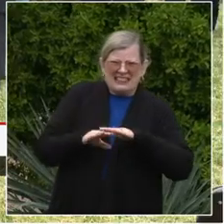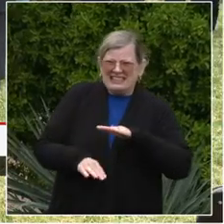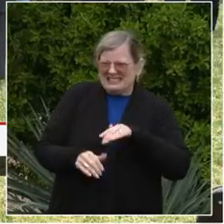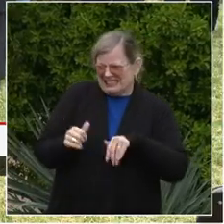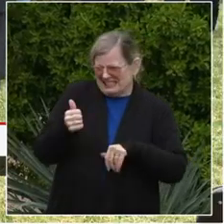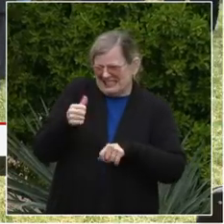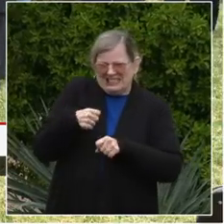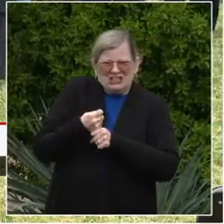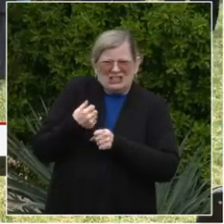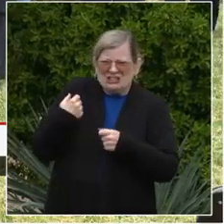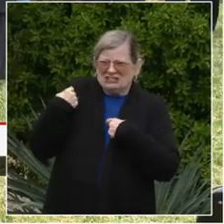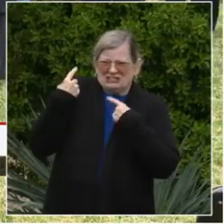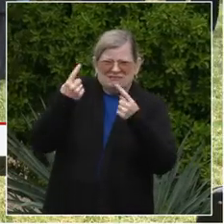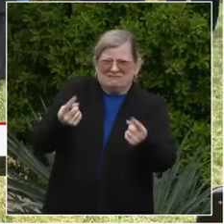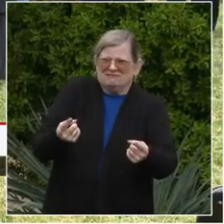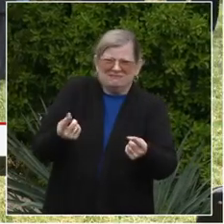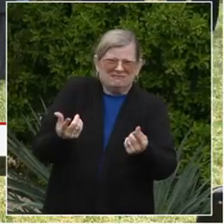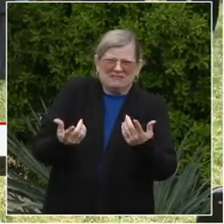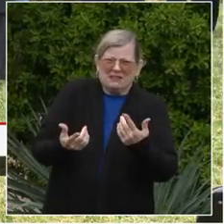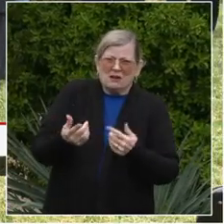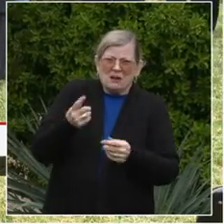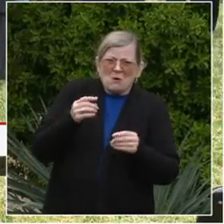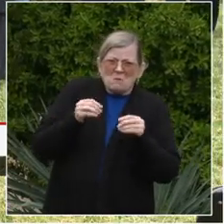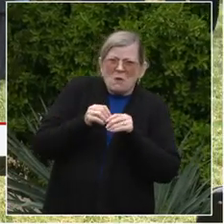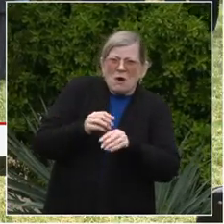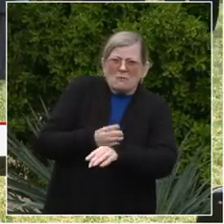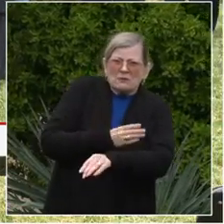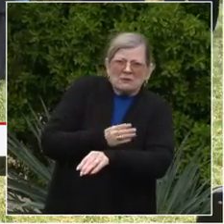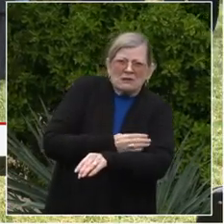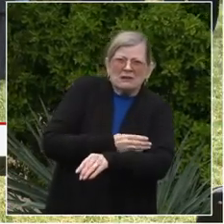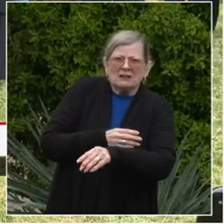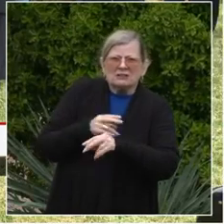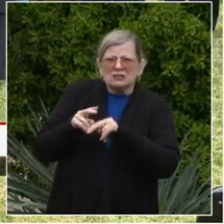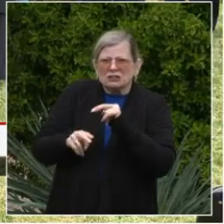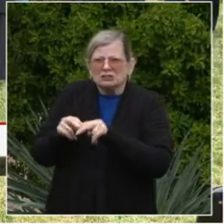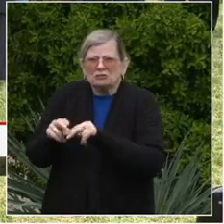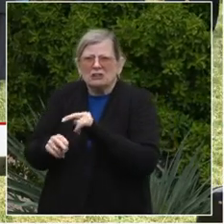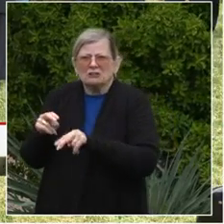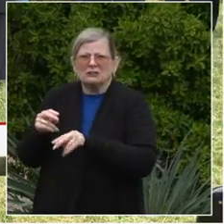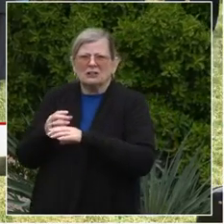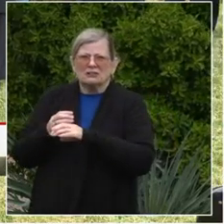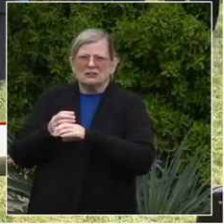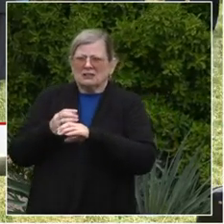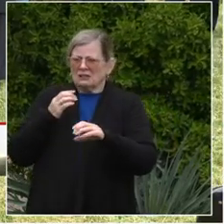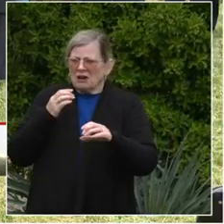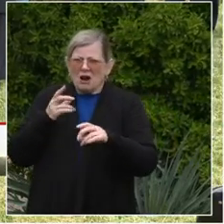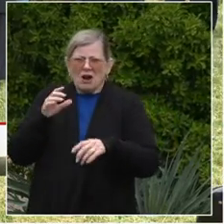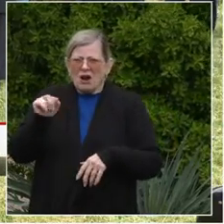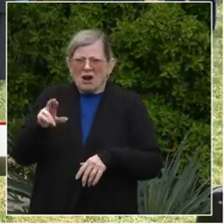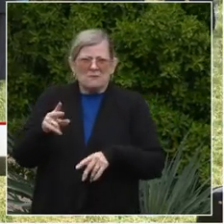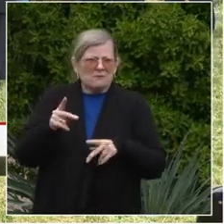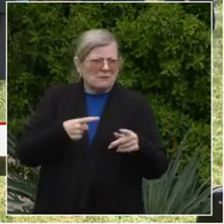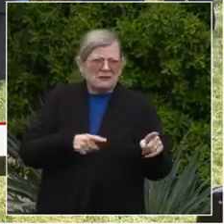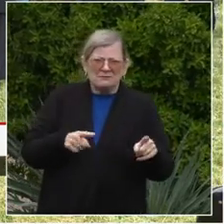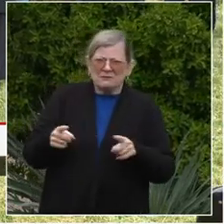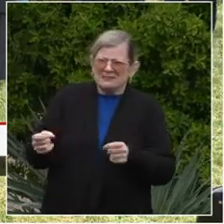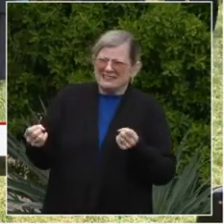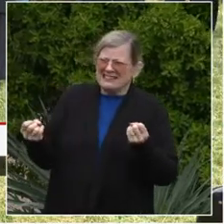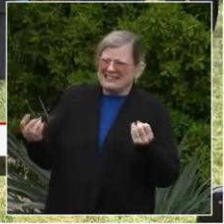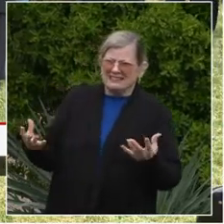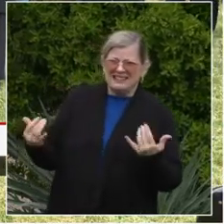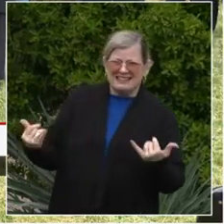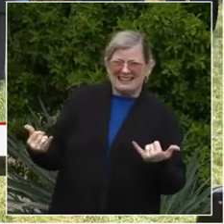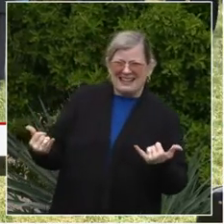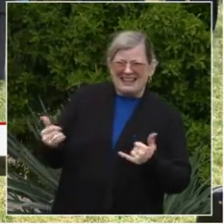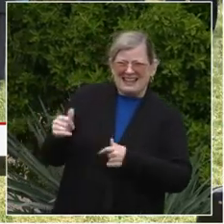But since we've been having more construction and the Northeast Tunnel project going on, a lot of people are now using these